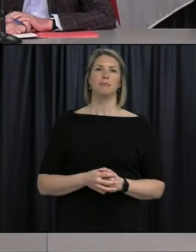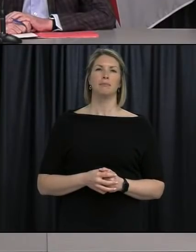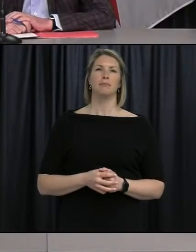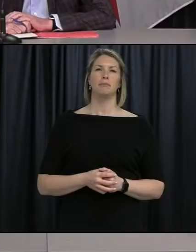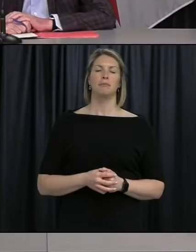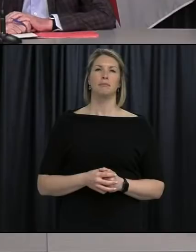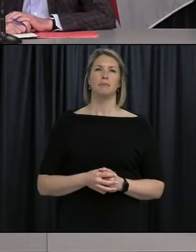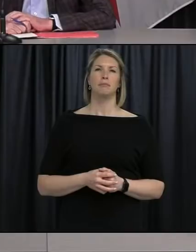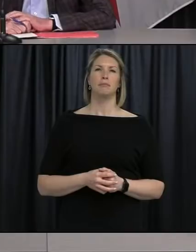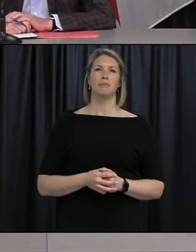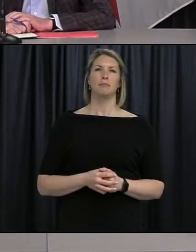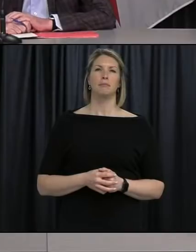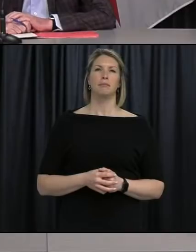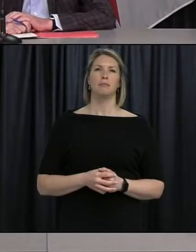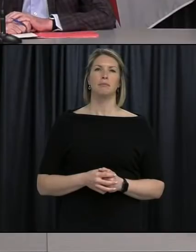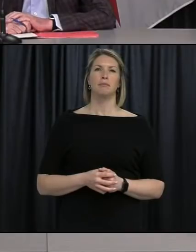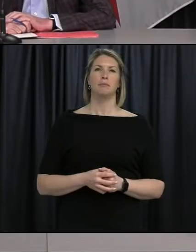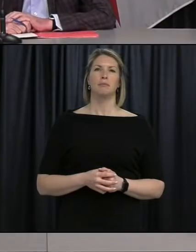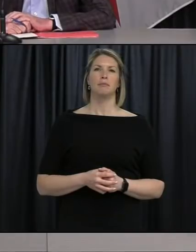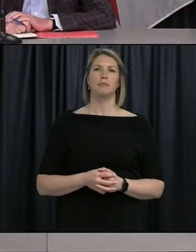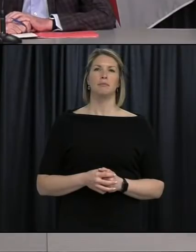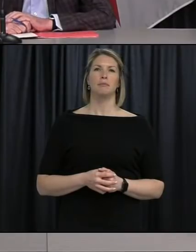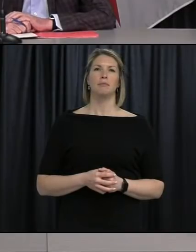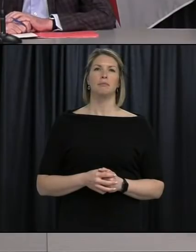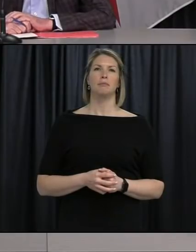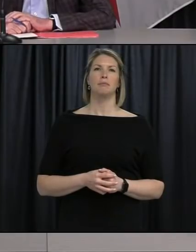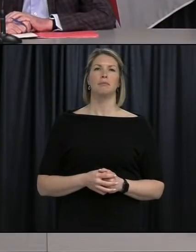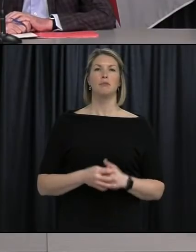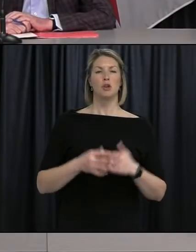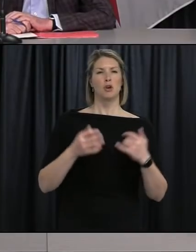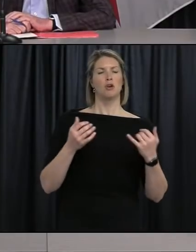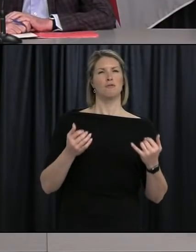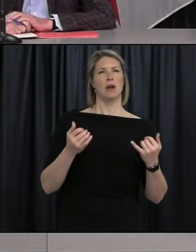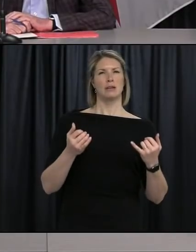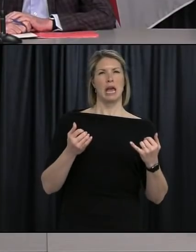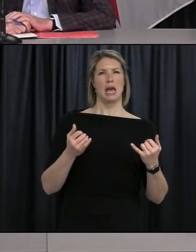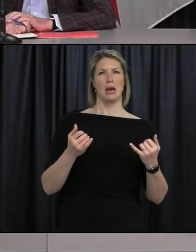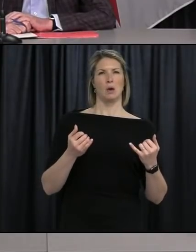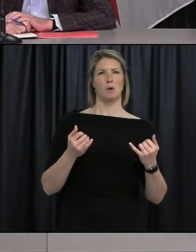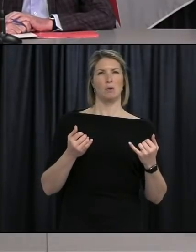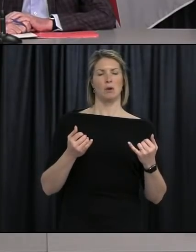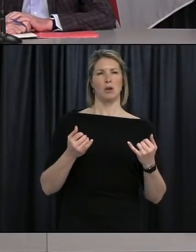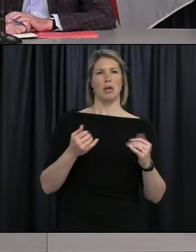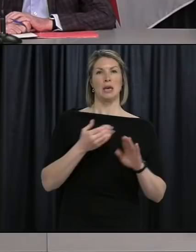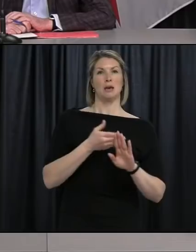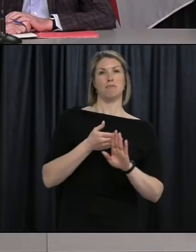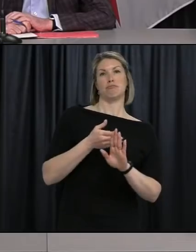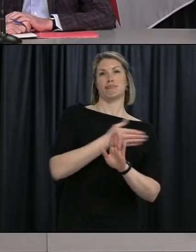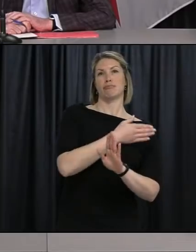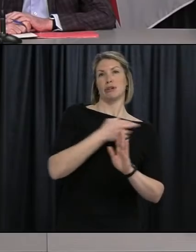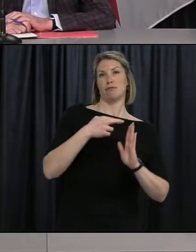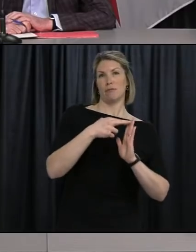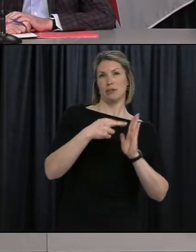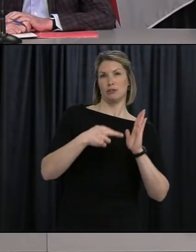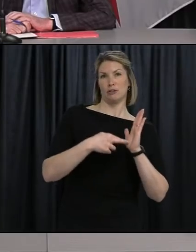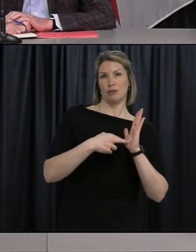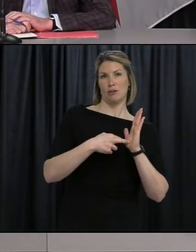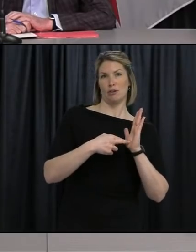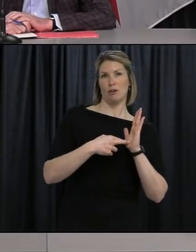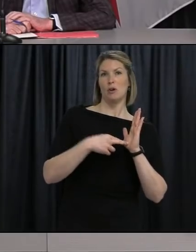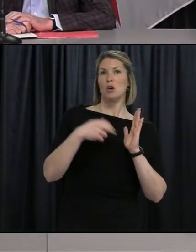pre-registration system for those 70 and over did not work very well, considering that it's now just been